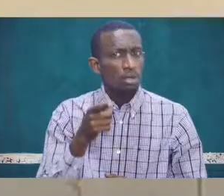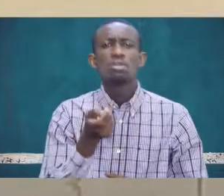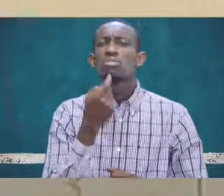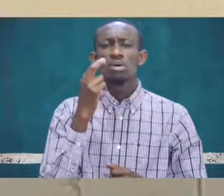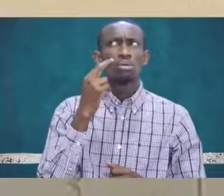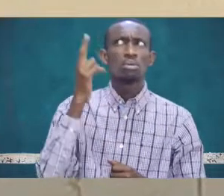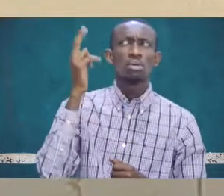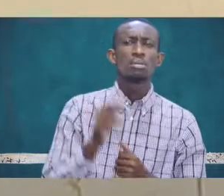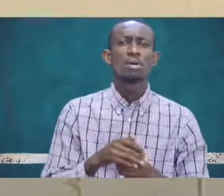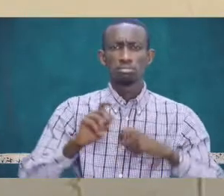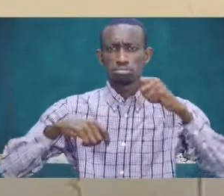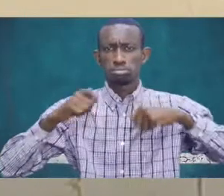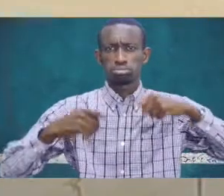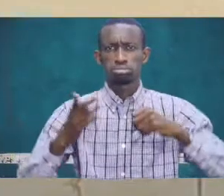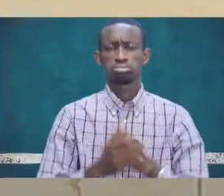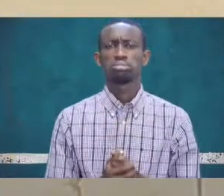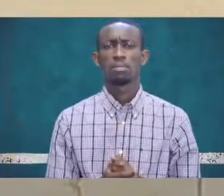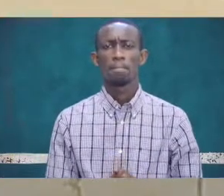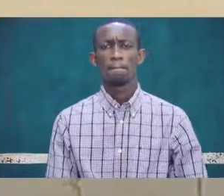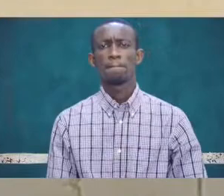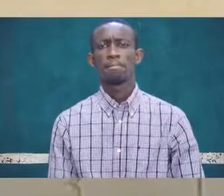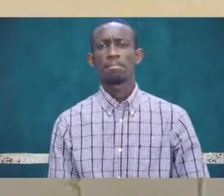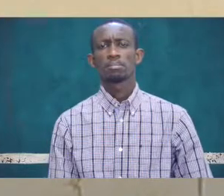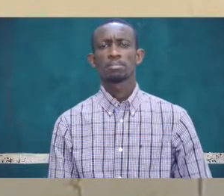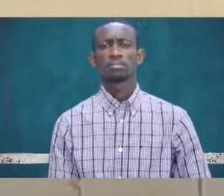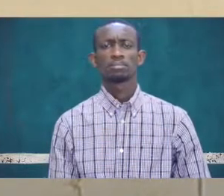the reaction with concentrated sulfuric acid.